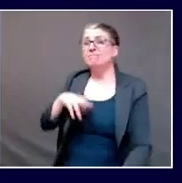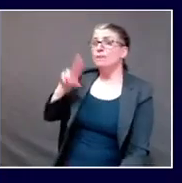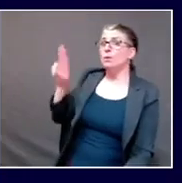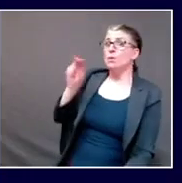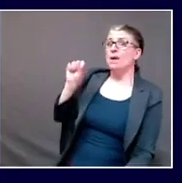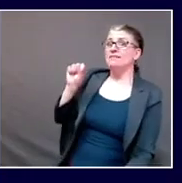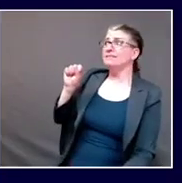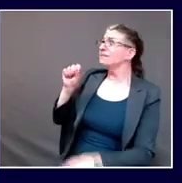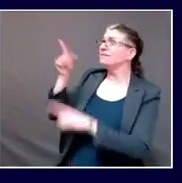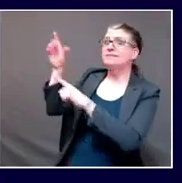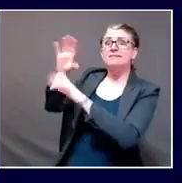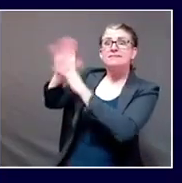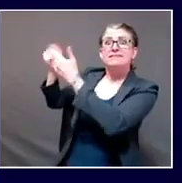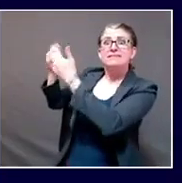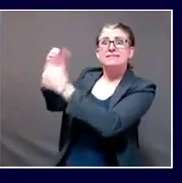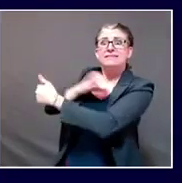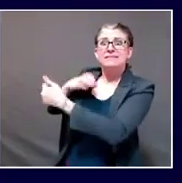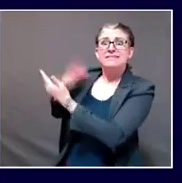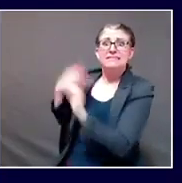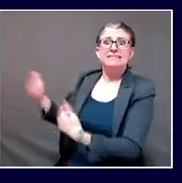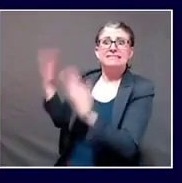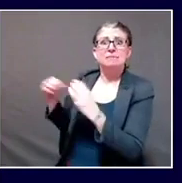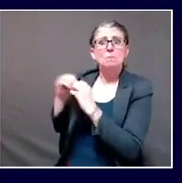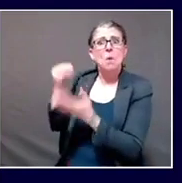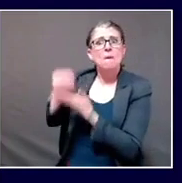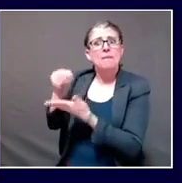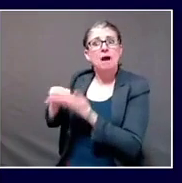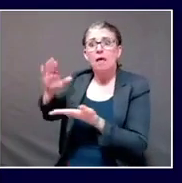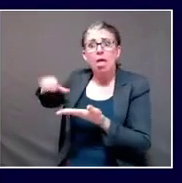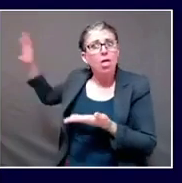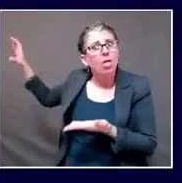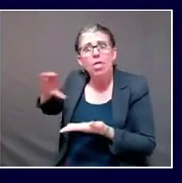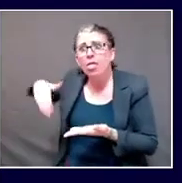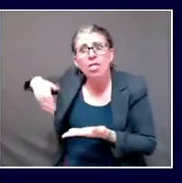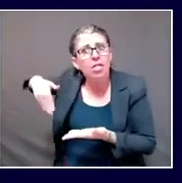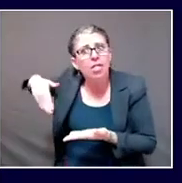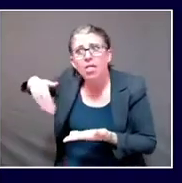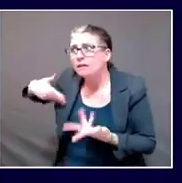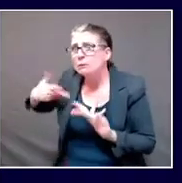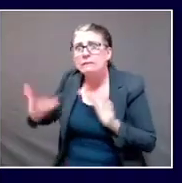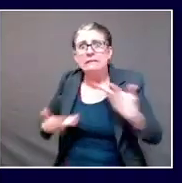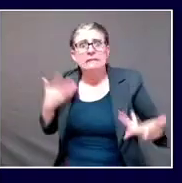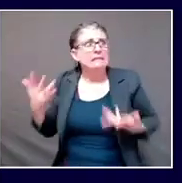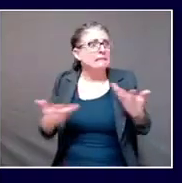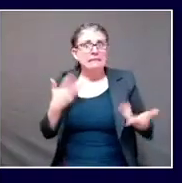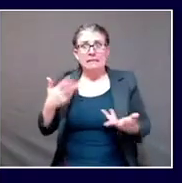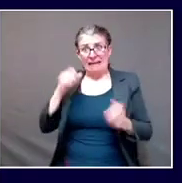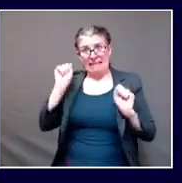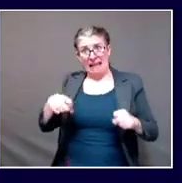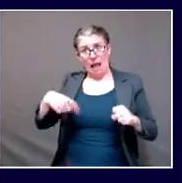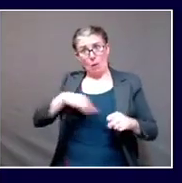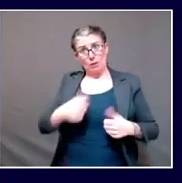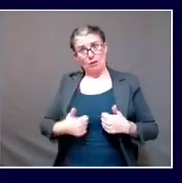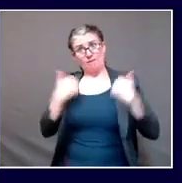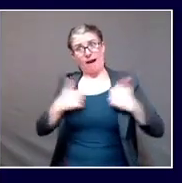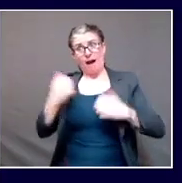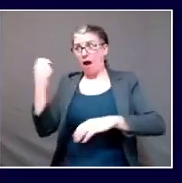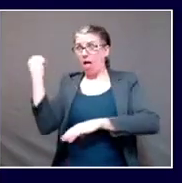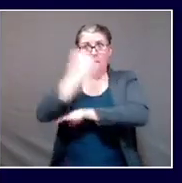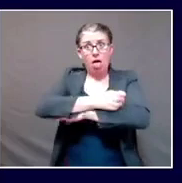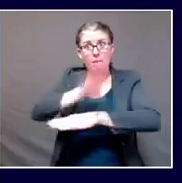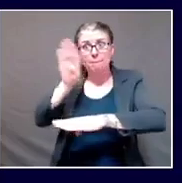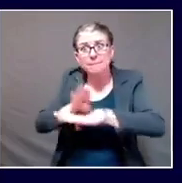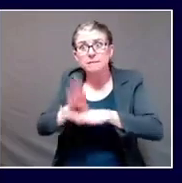to take so so many restrictions, take so many additional measures to save lives in the coming weeks and months. please,